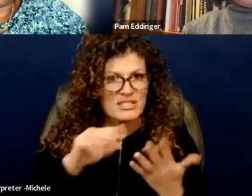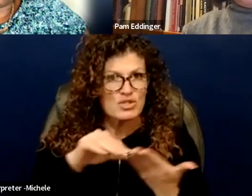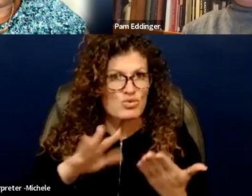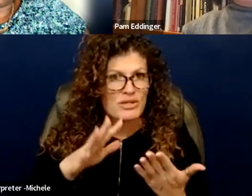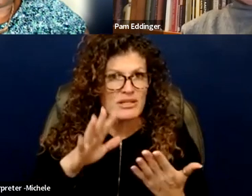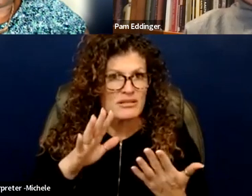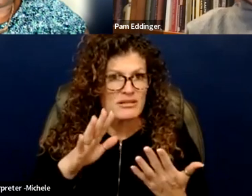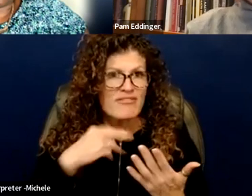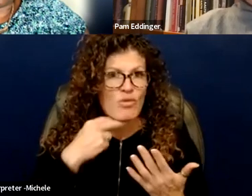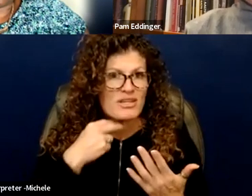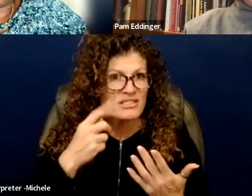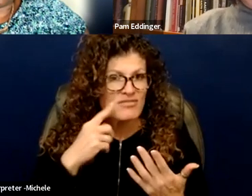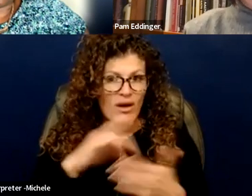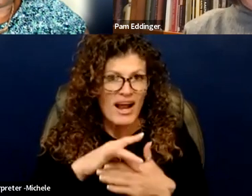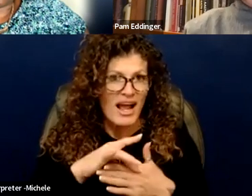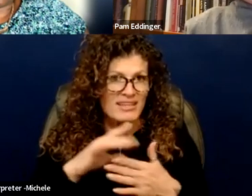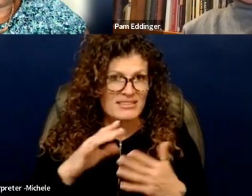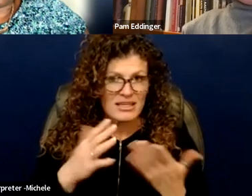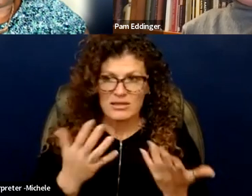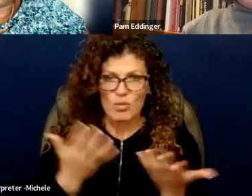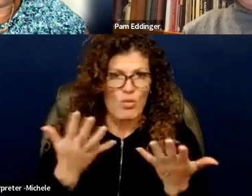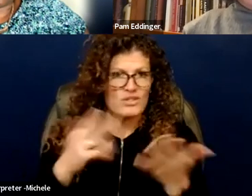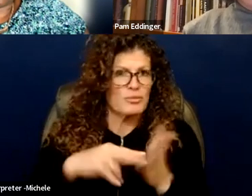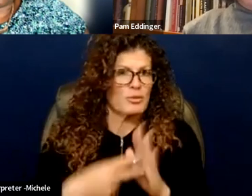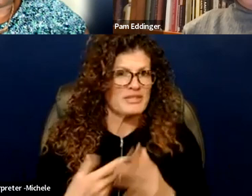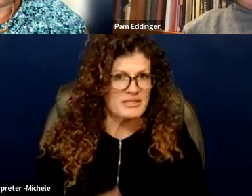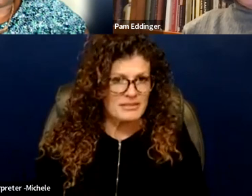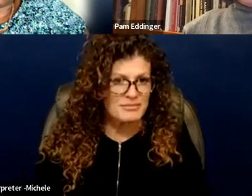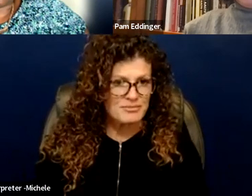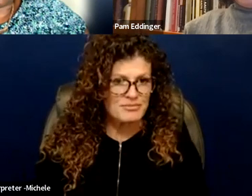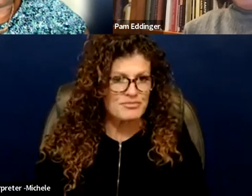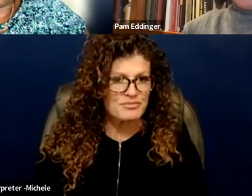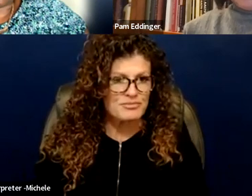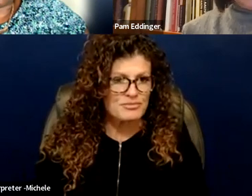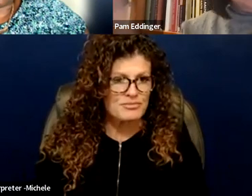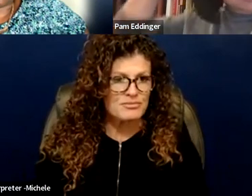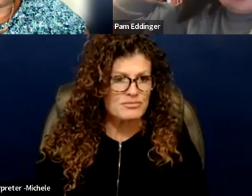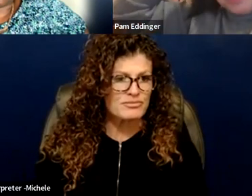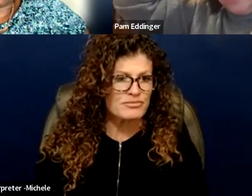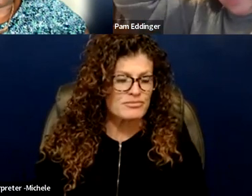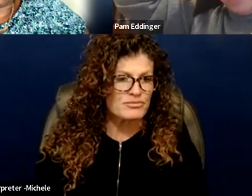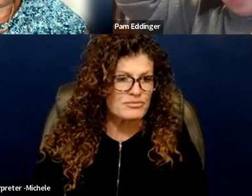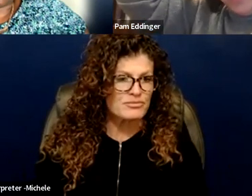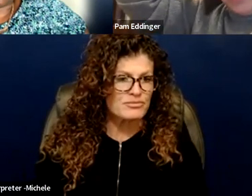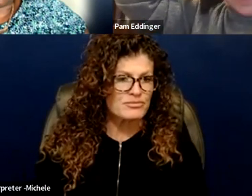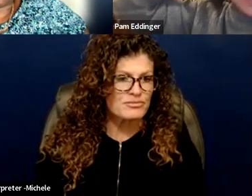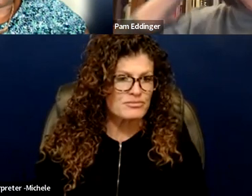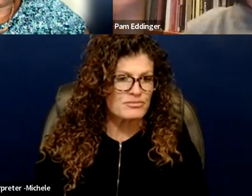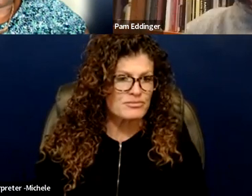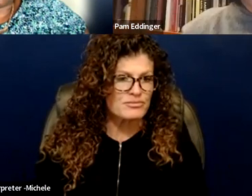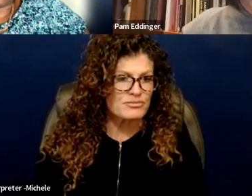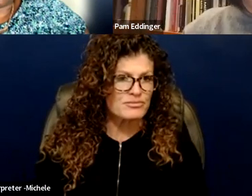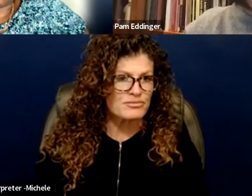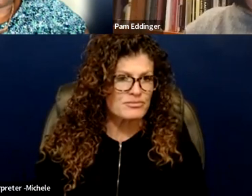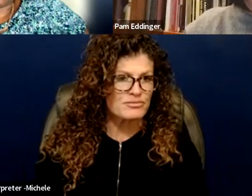terms of context of what Jane said. What is the purpose of us wanting more pieces? So what I ask